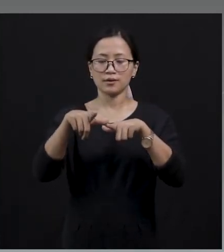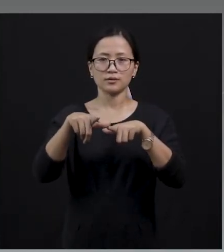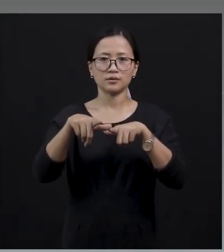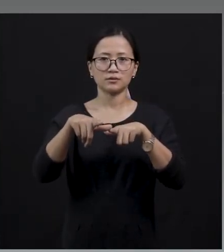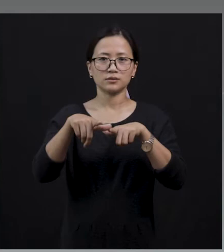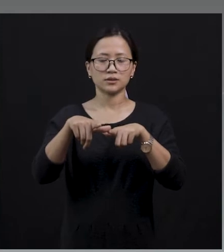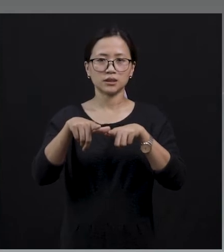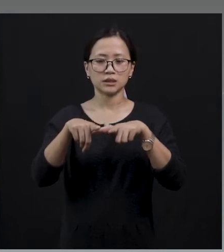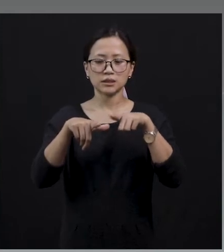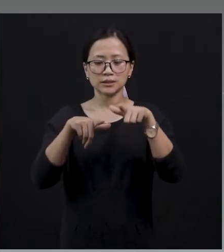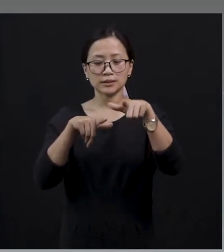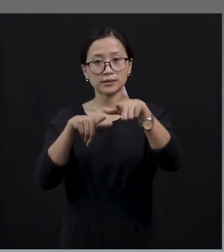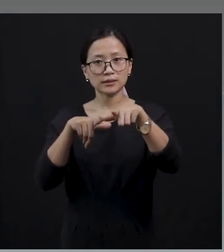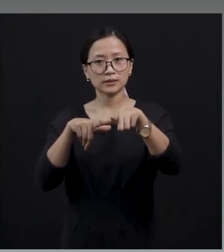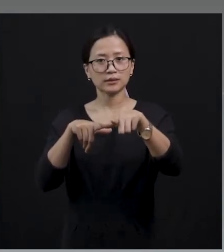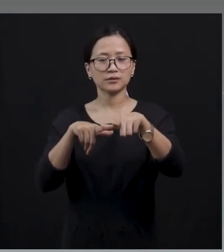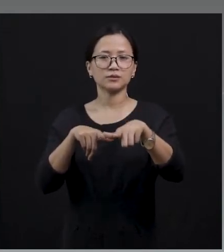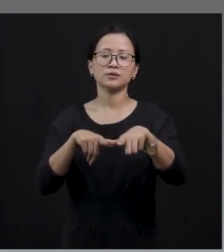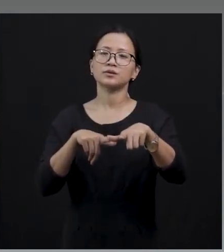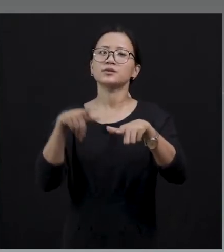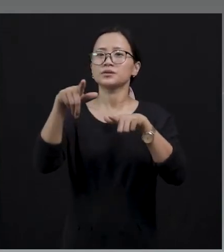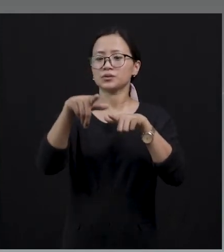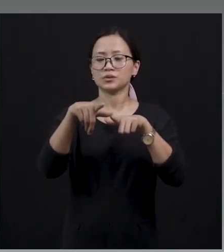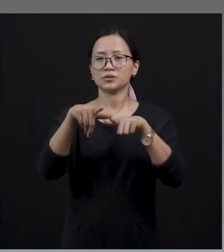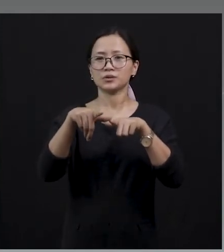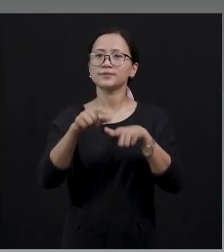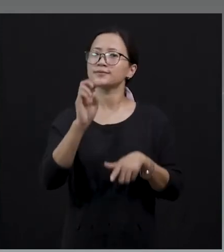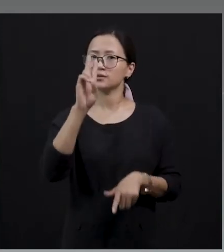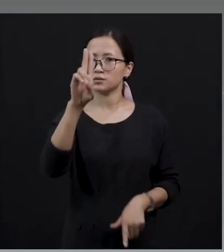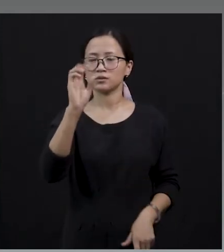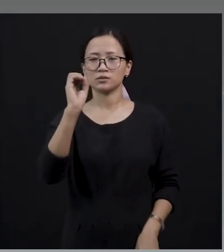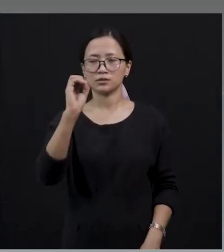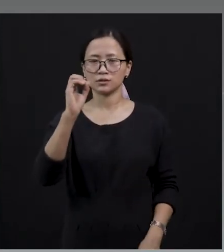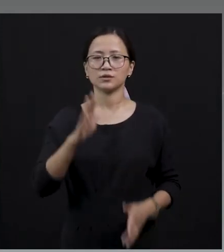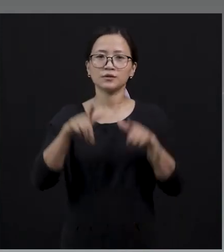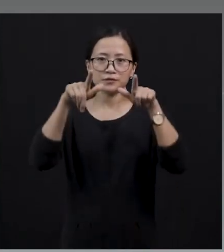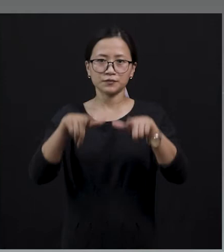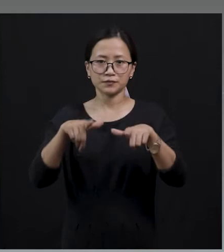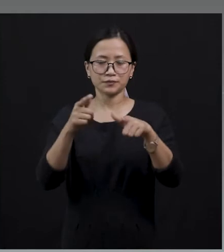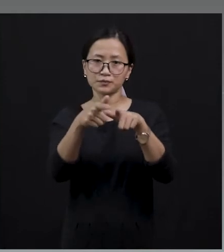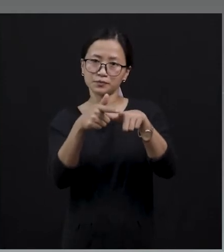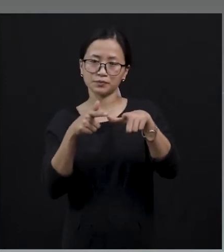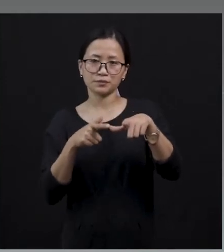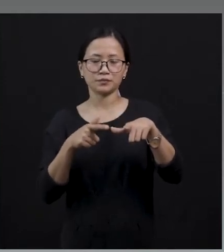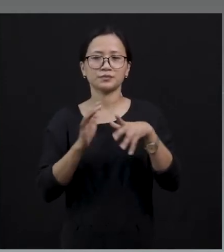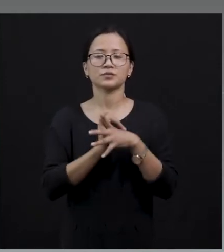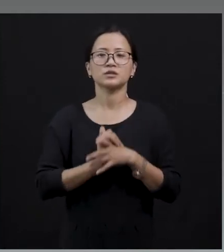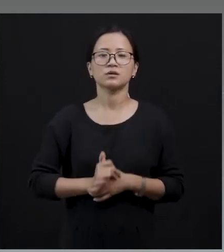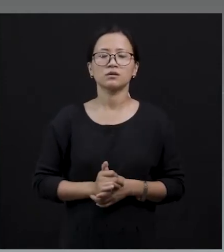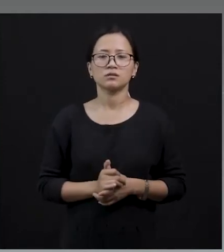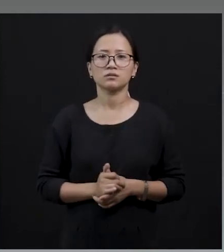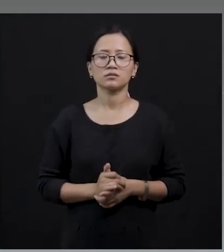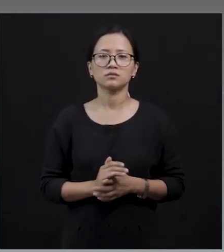18, 19, and 20. So we can say that the length